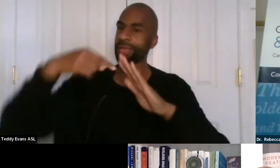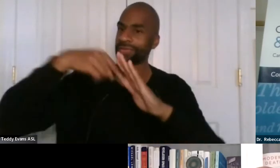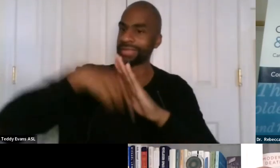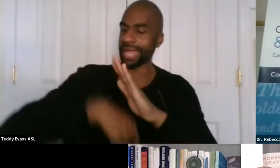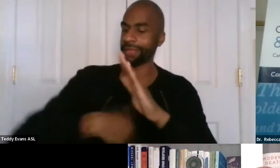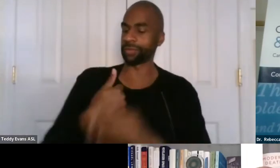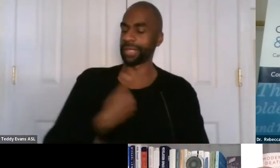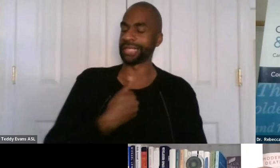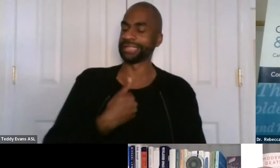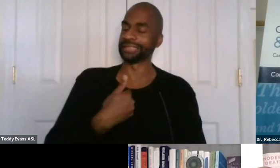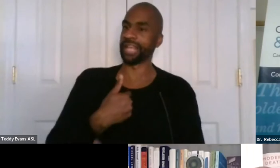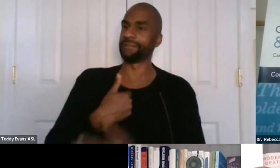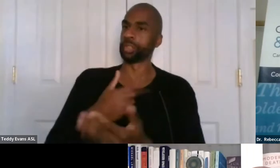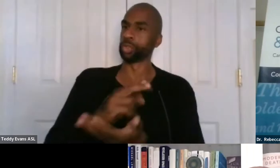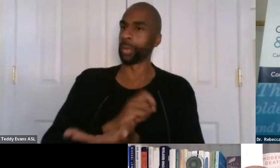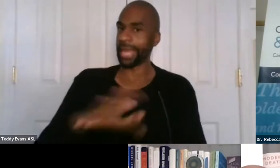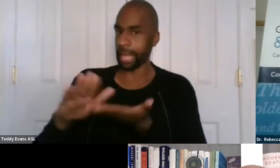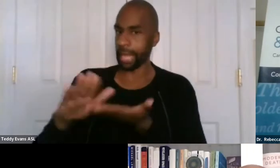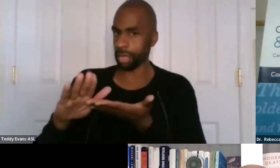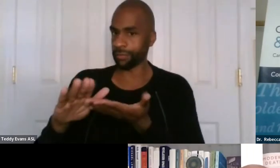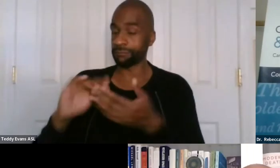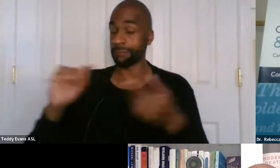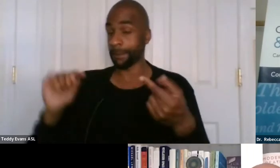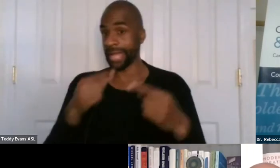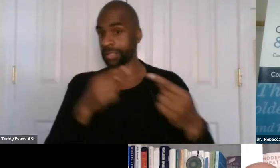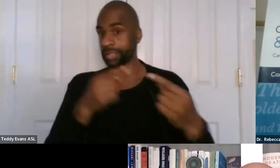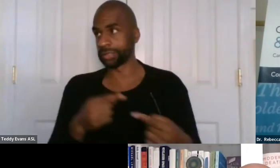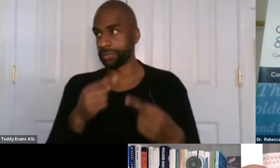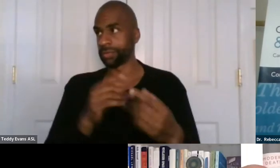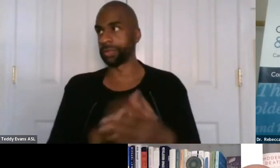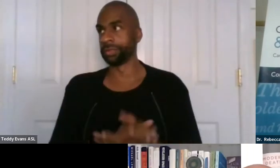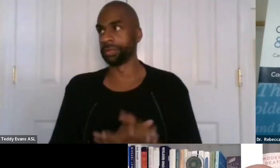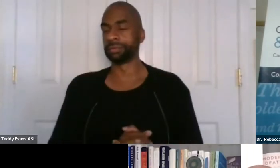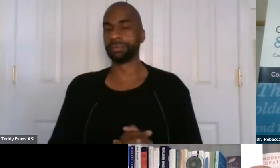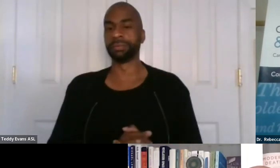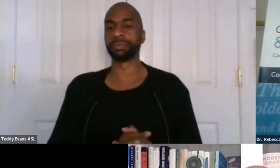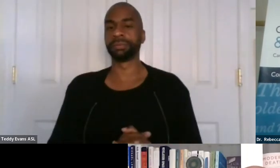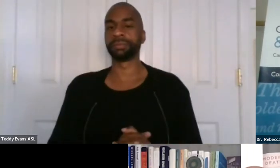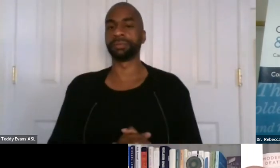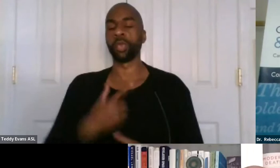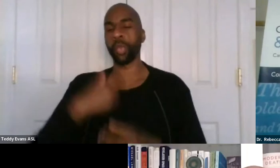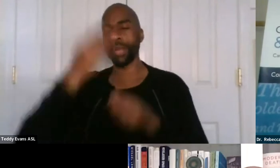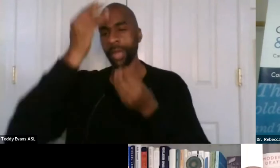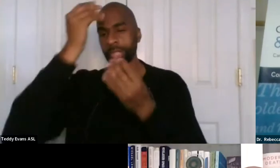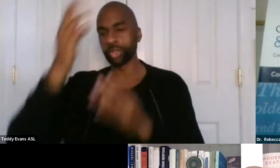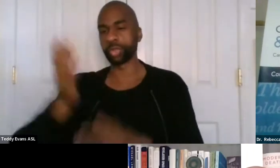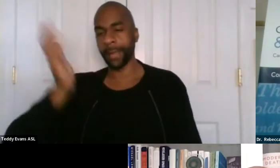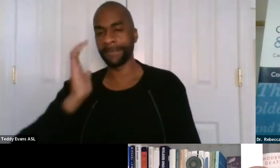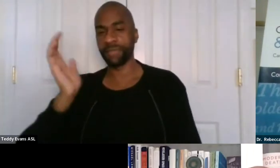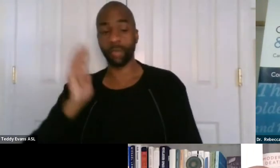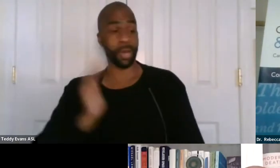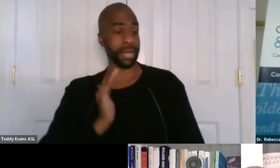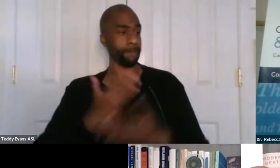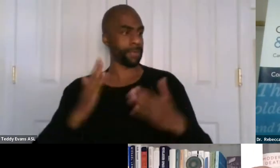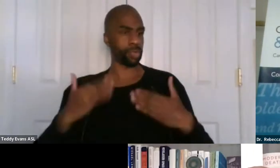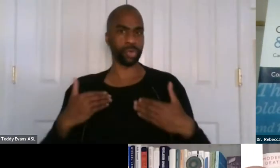from pain and suffering. I know this because, like I was mentioning in the last response, our body has this very rich network